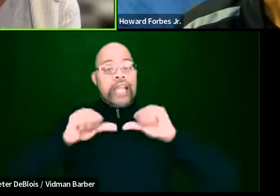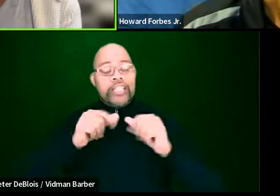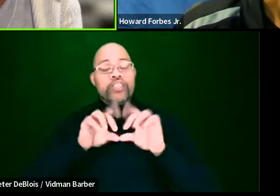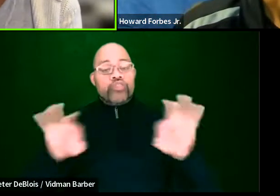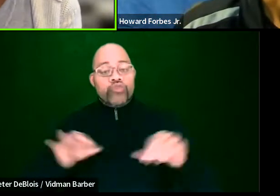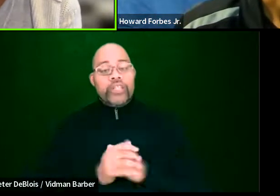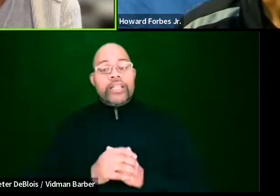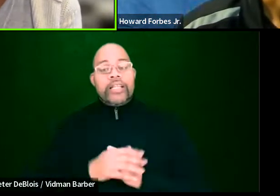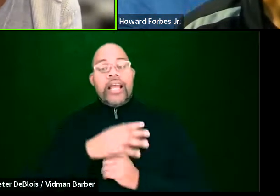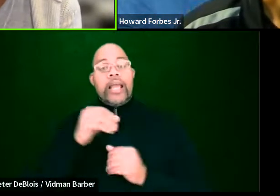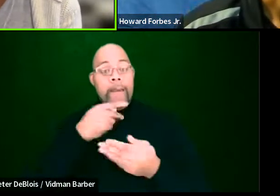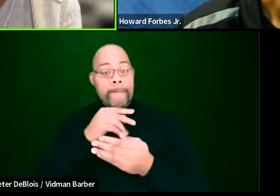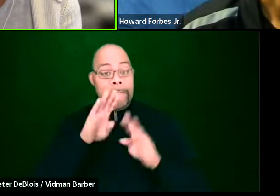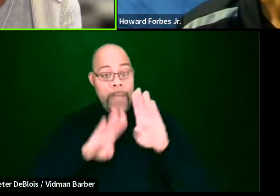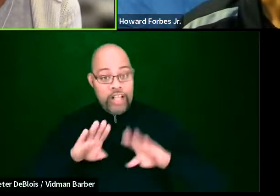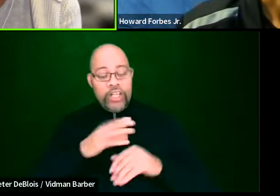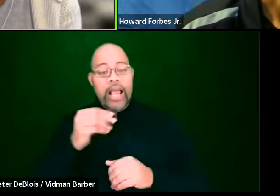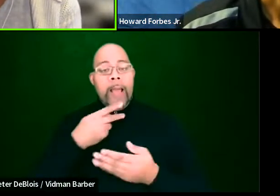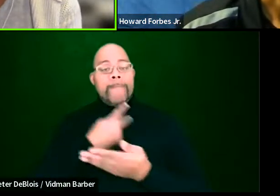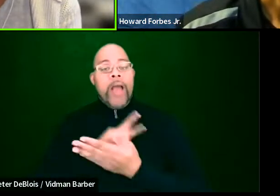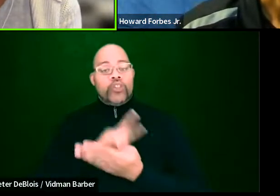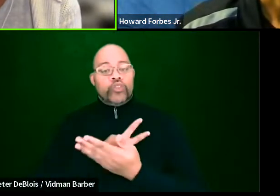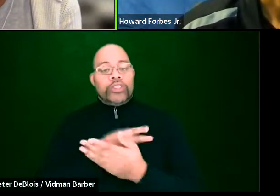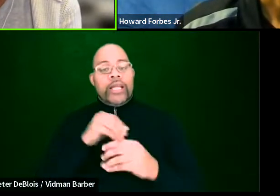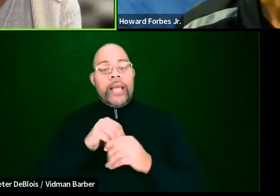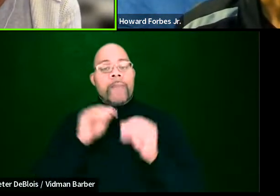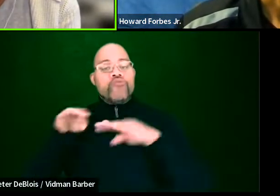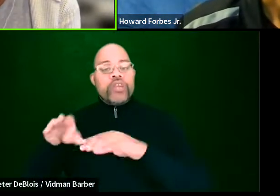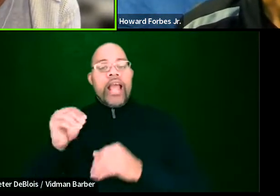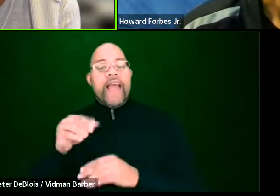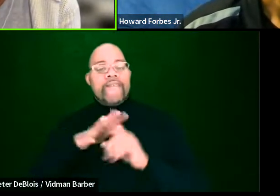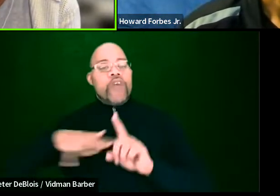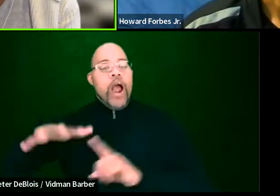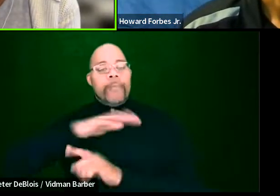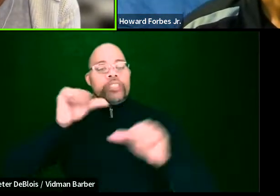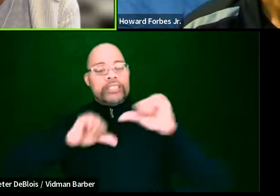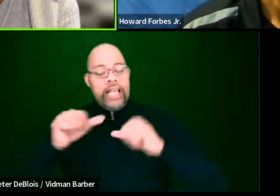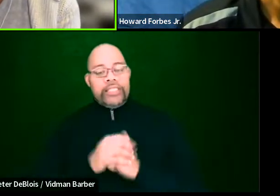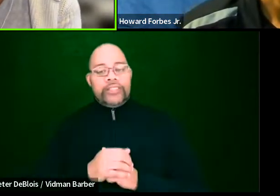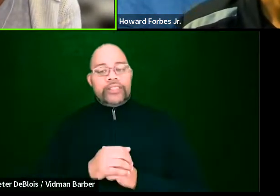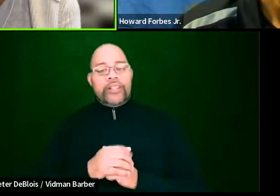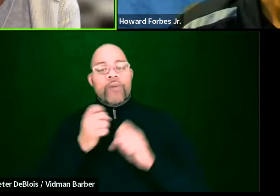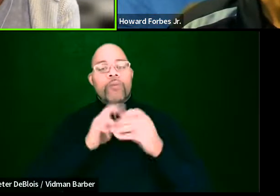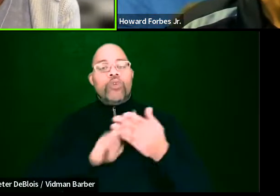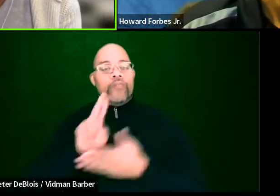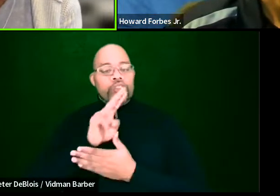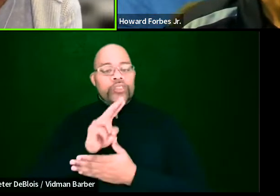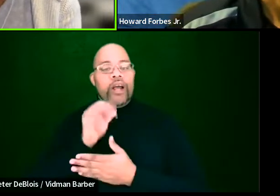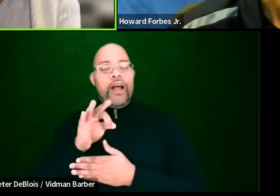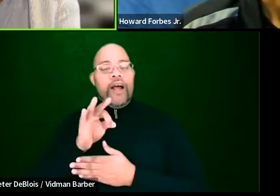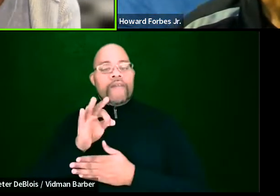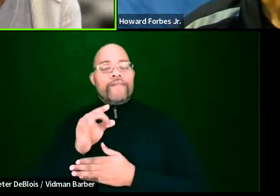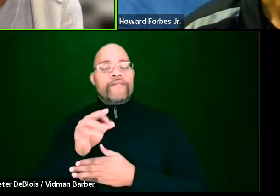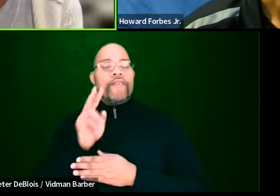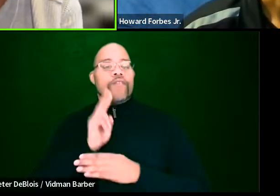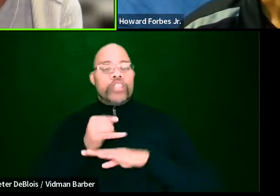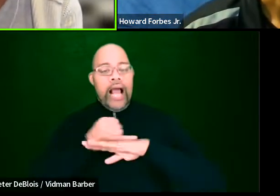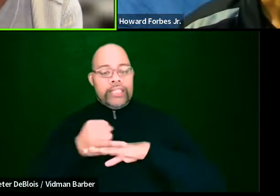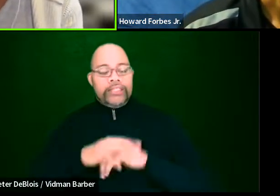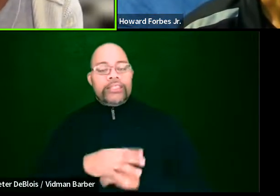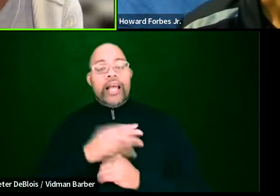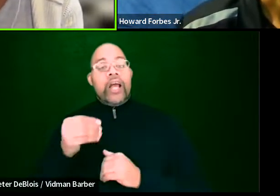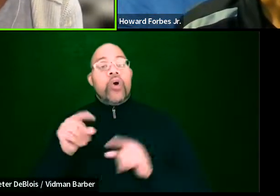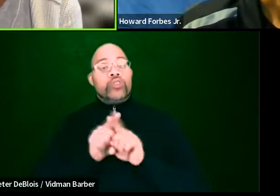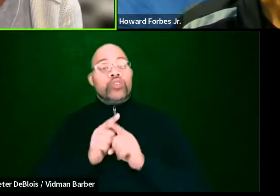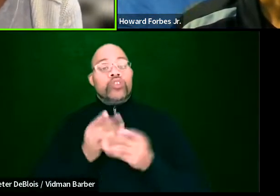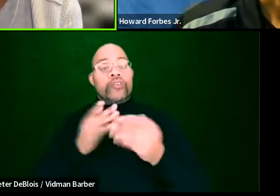degree in biology and a Master's in Marine and Environmental Sciences from the University of the Virgin Islands. And he has been